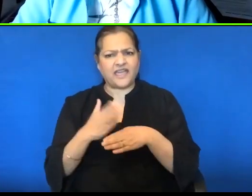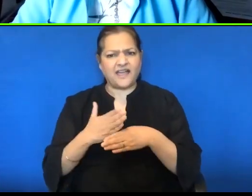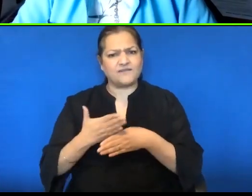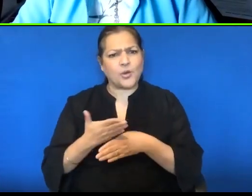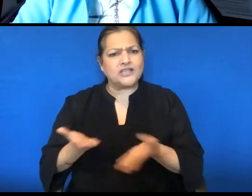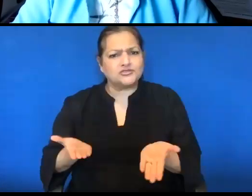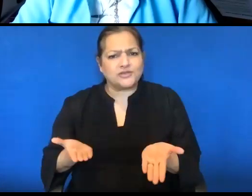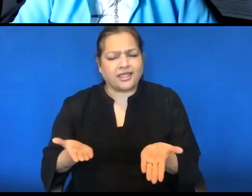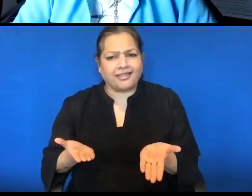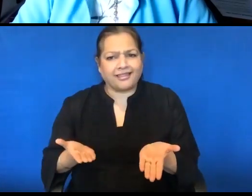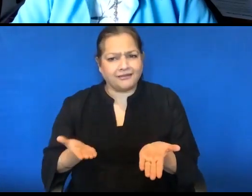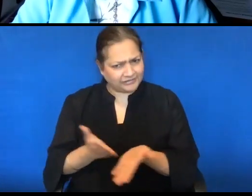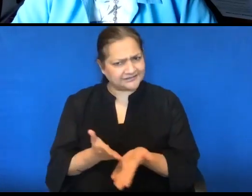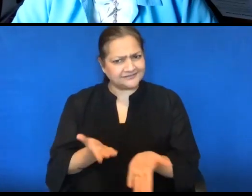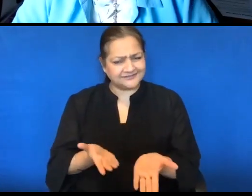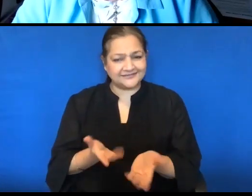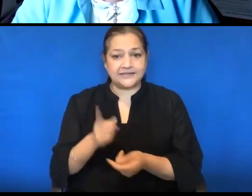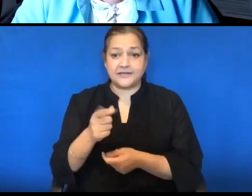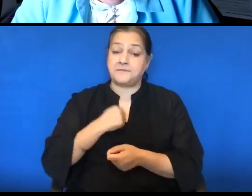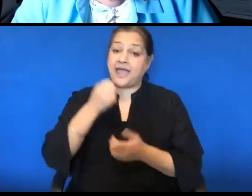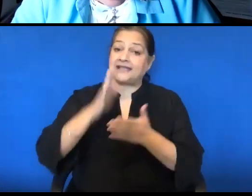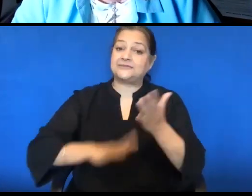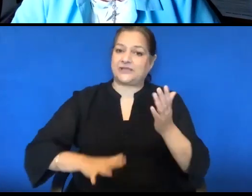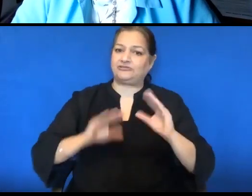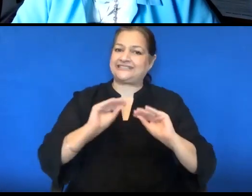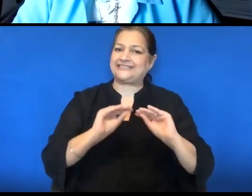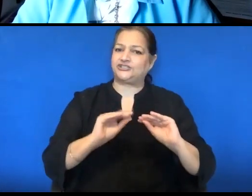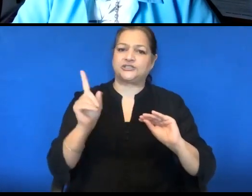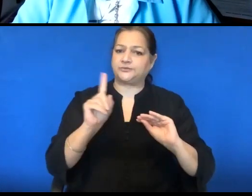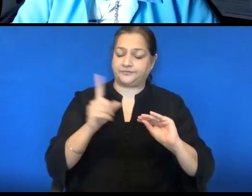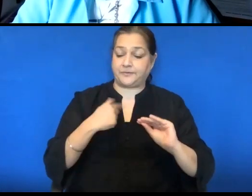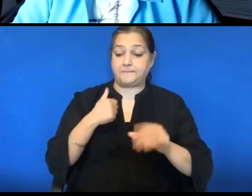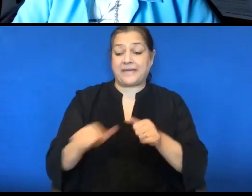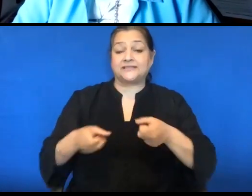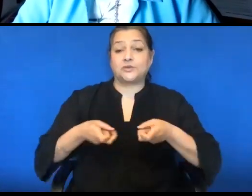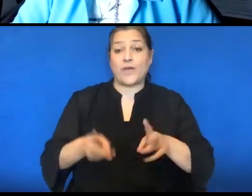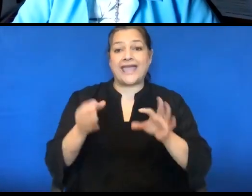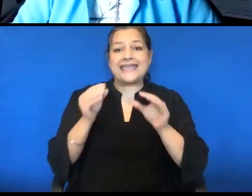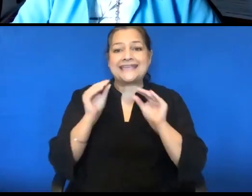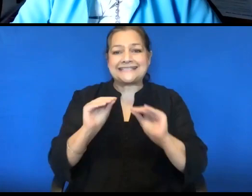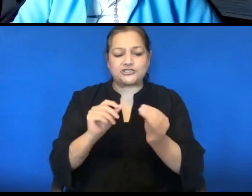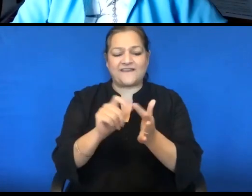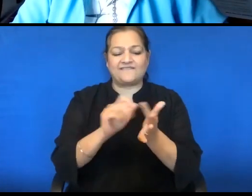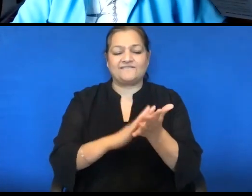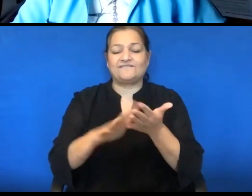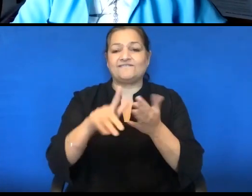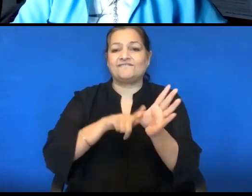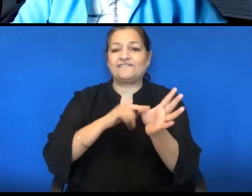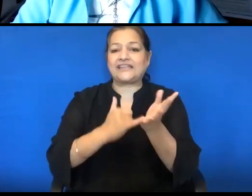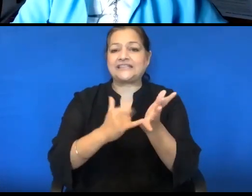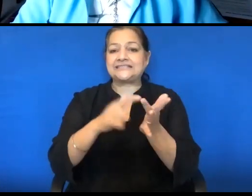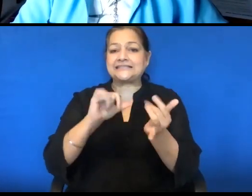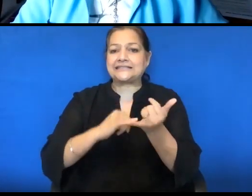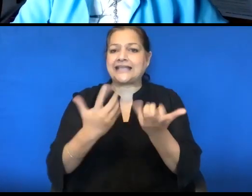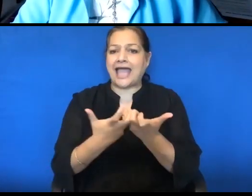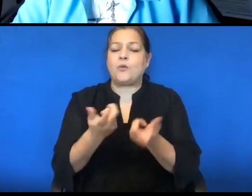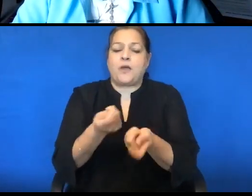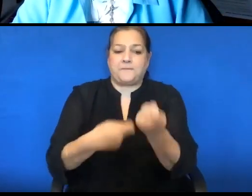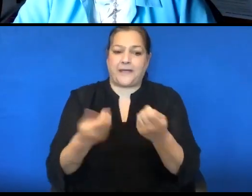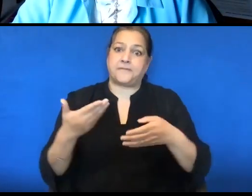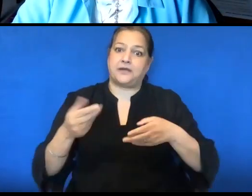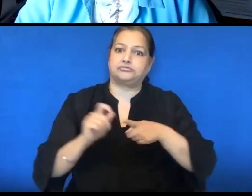own experience of teaching, some of the best ways that I used to teach physics was to make it practical. We would, you know,